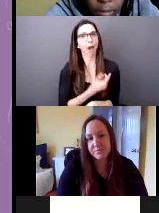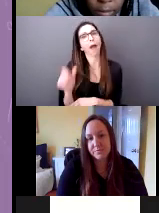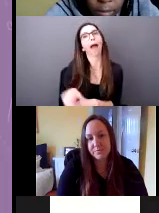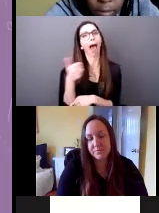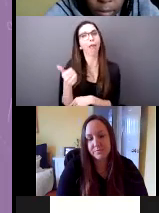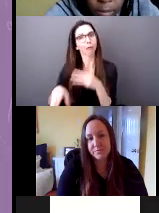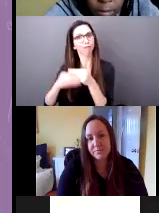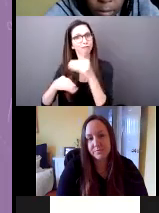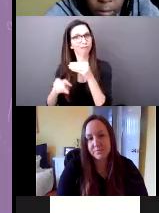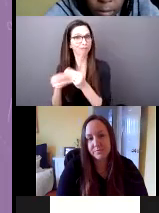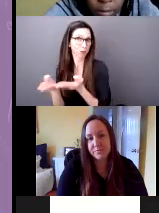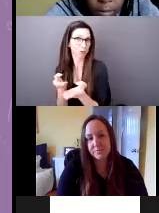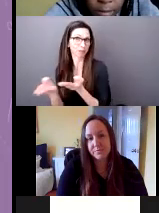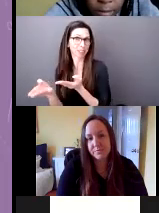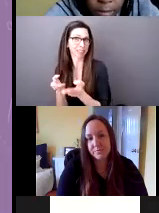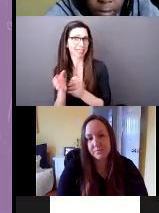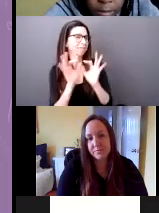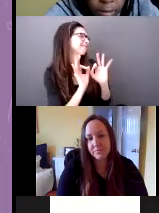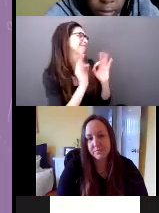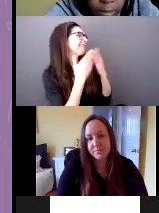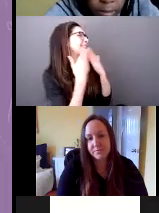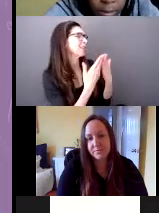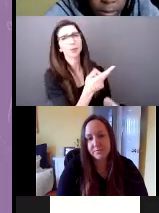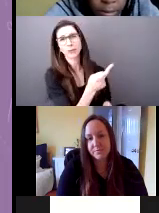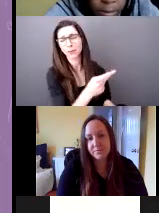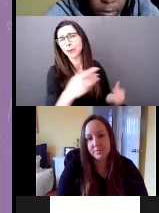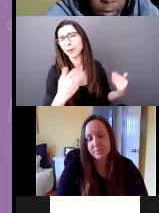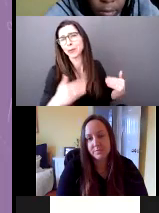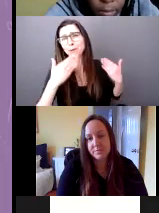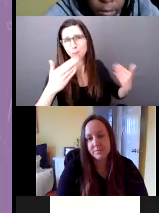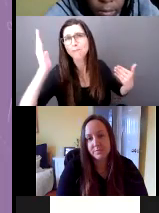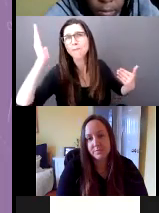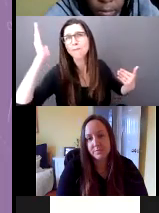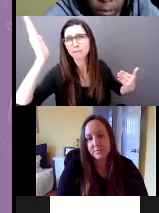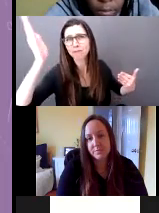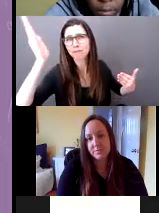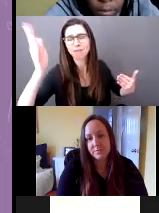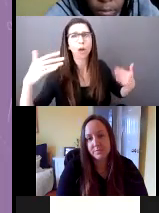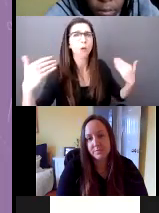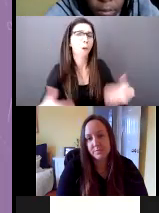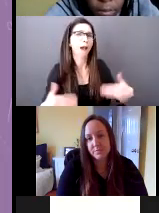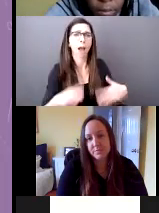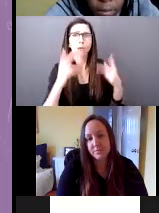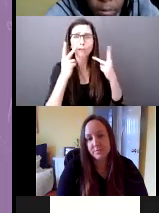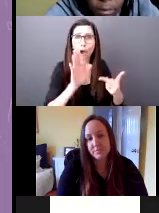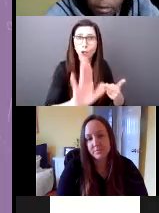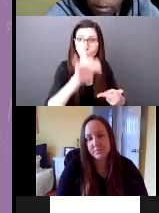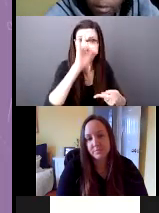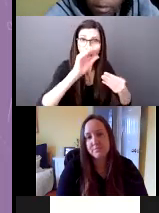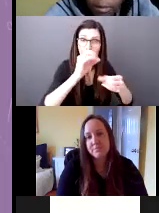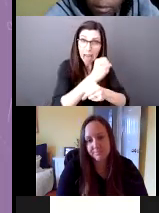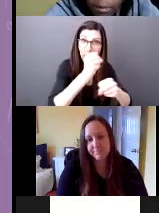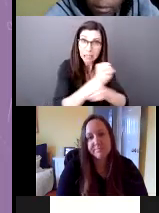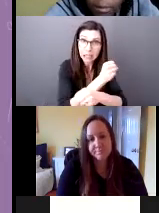Yes, thank you both for your great presentations. And it's the statistics just amaze me in terms of the increase of calls